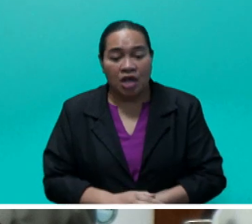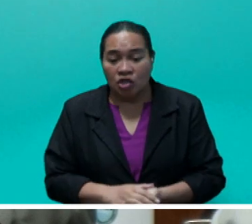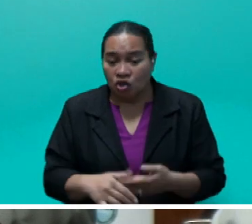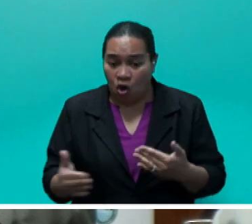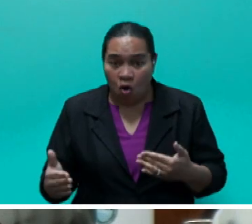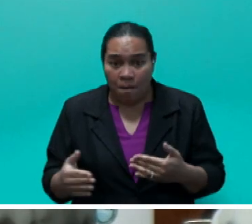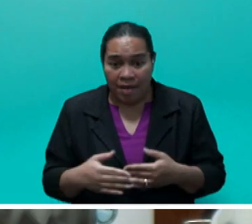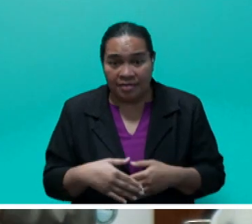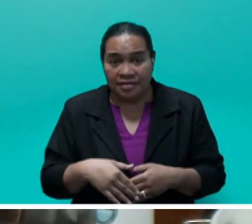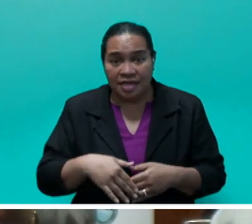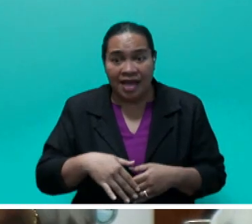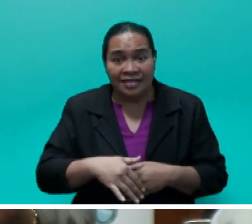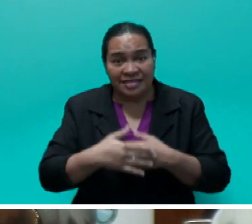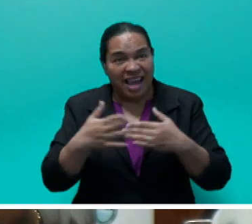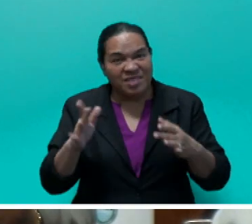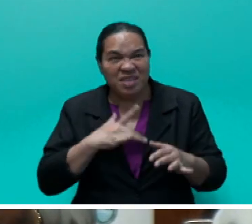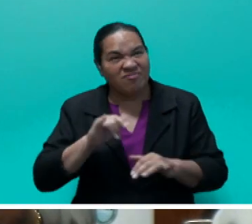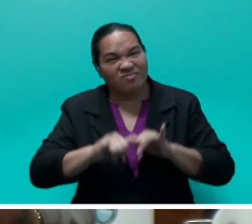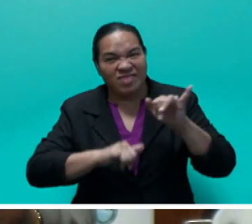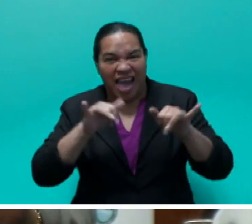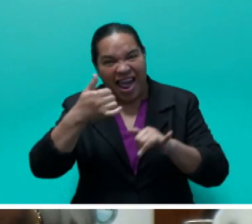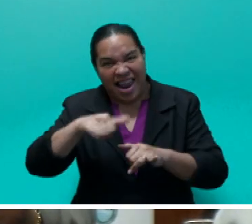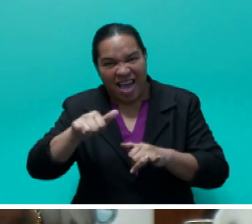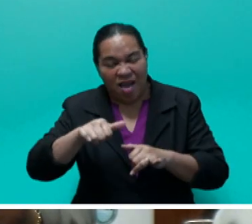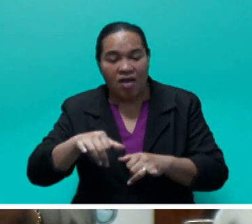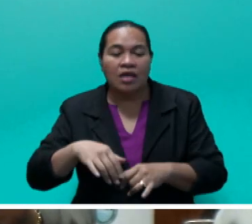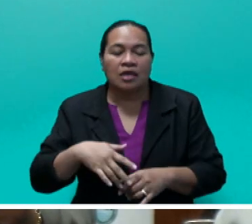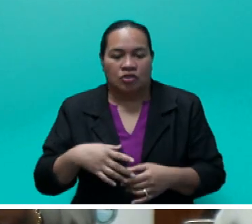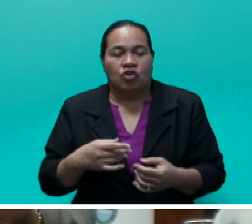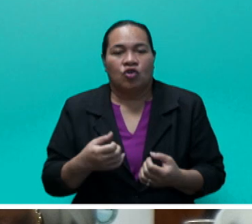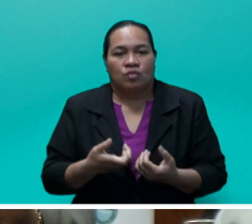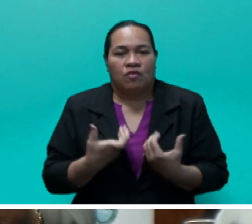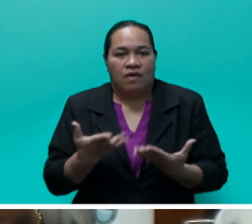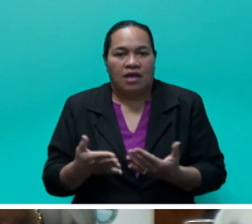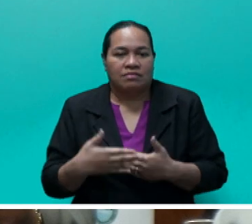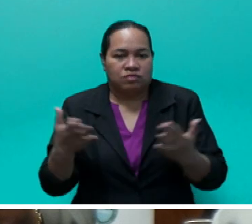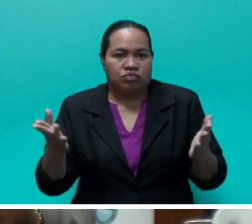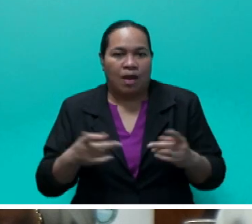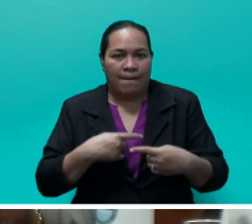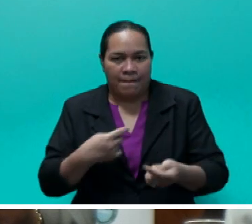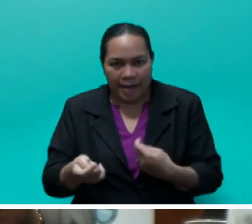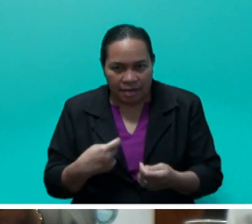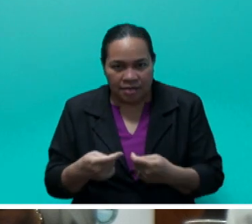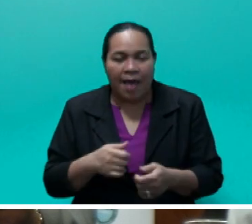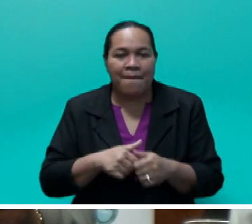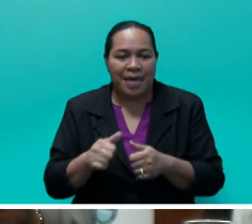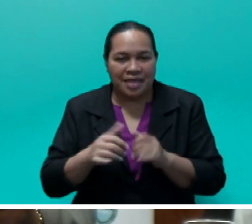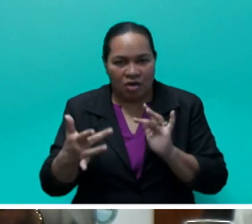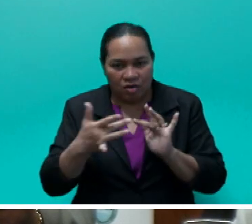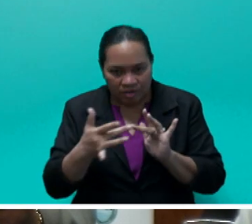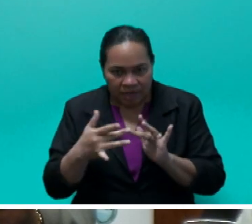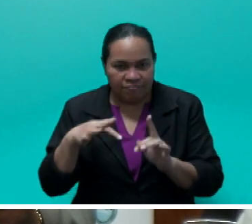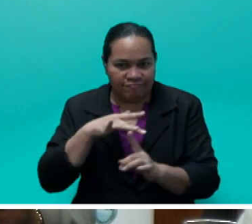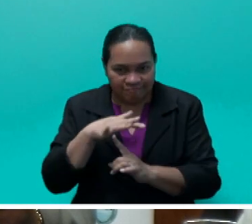the continuous growth of air traffic. These measures enhance market and capital access, leading to better connectivity, sustainable